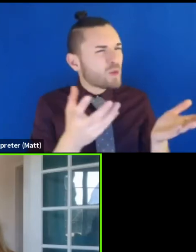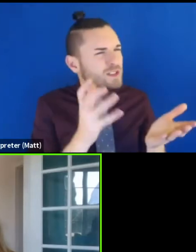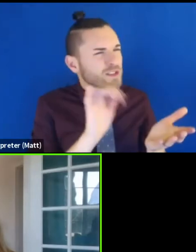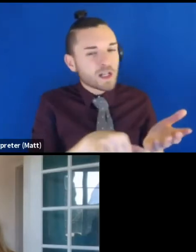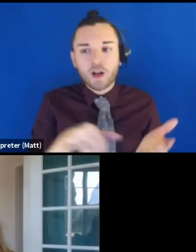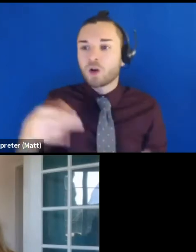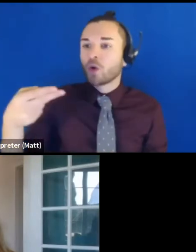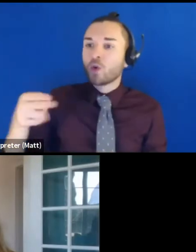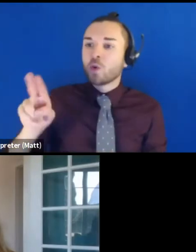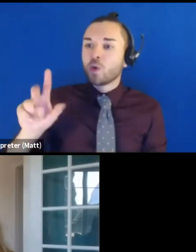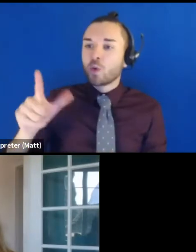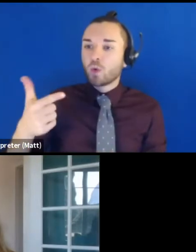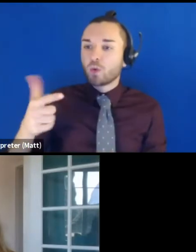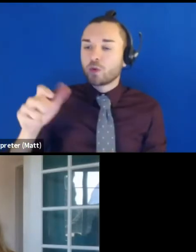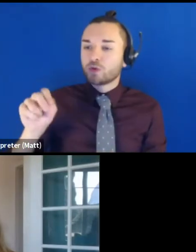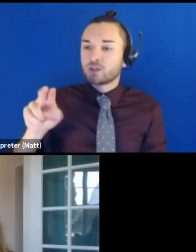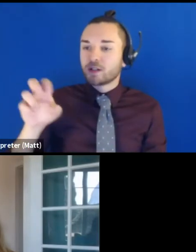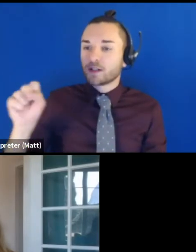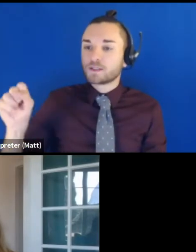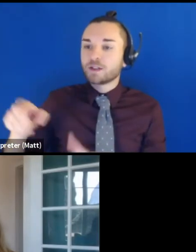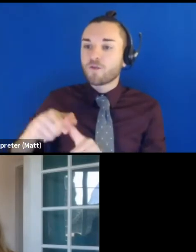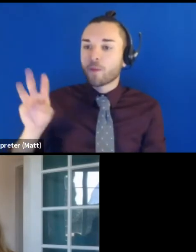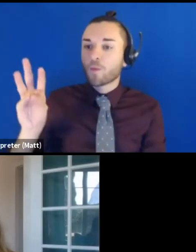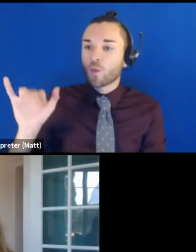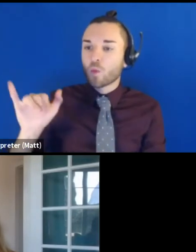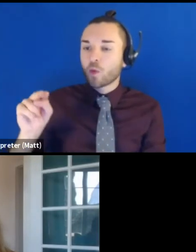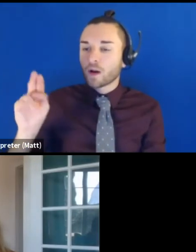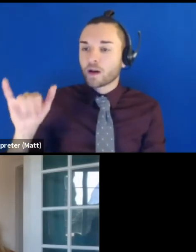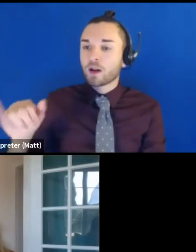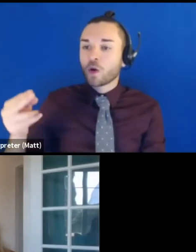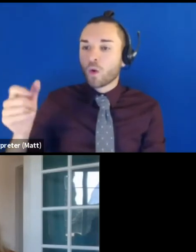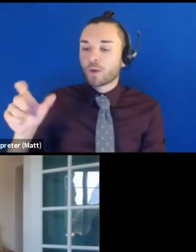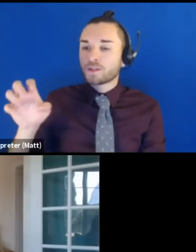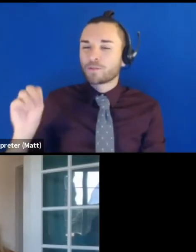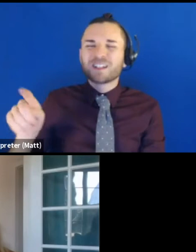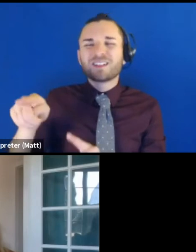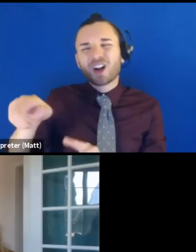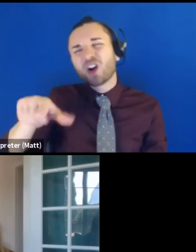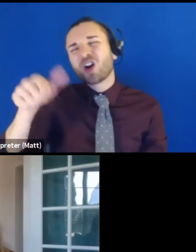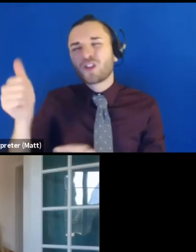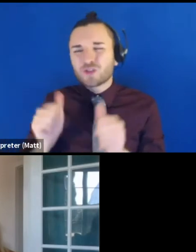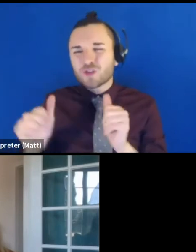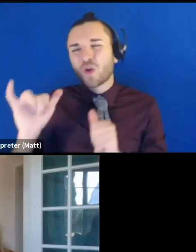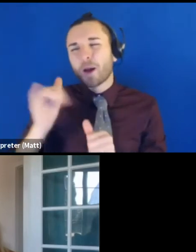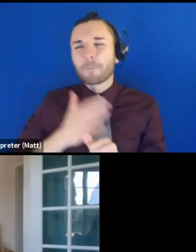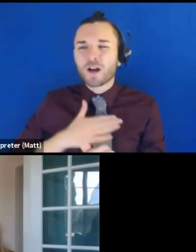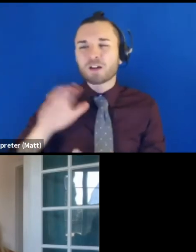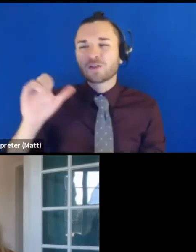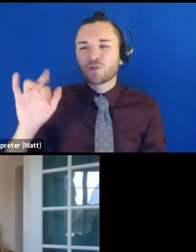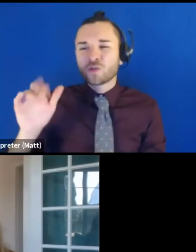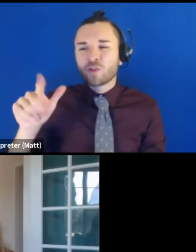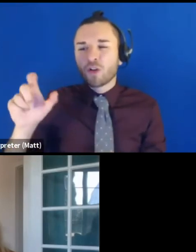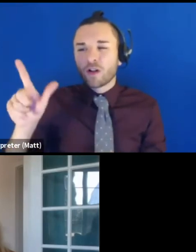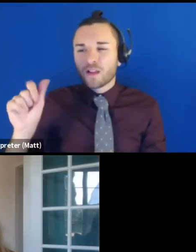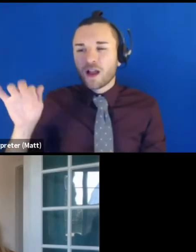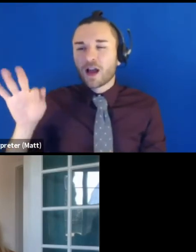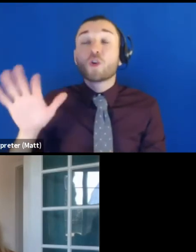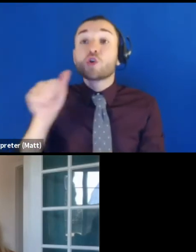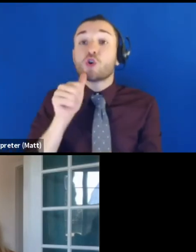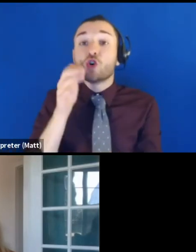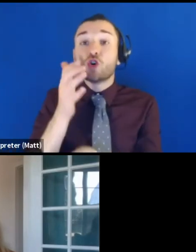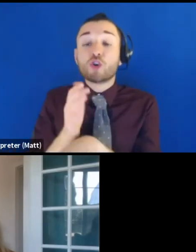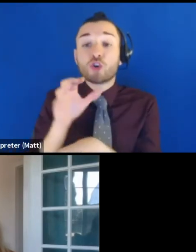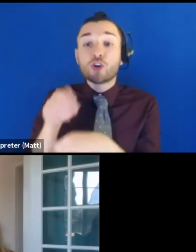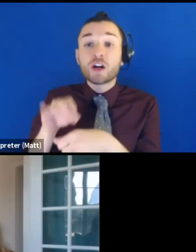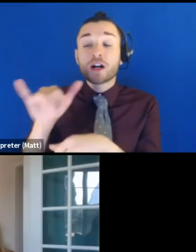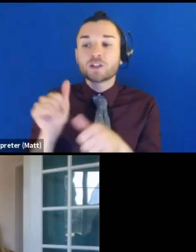Winnie Holtzman, who helped create like My So-Called Life and all of these kinds of shows. Her daughter, I'm blanking on her name, but she made the show